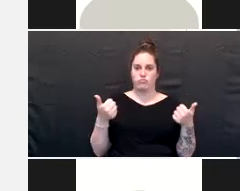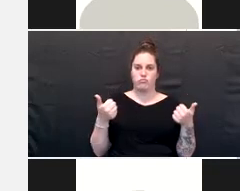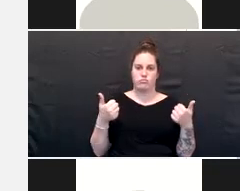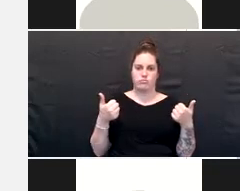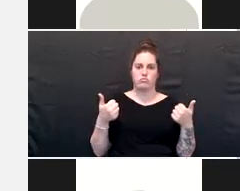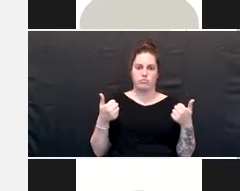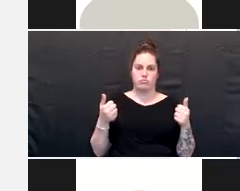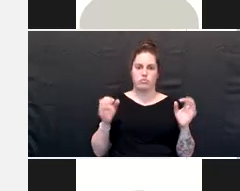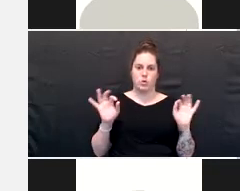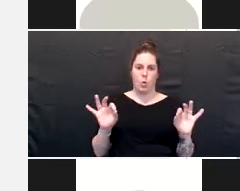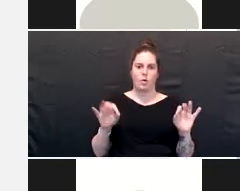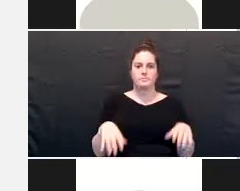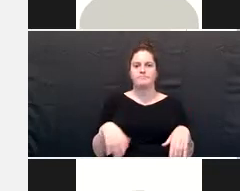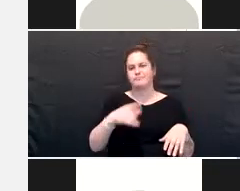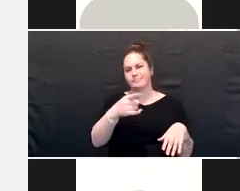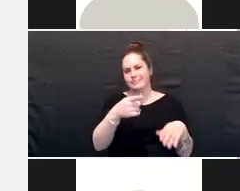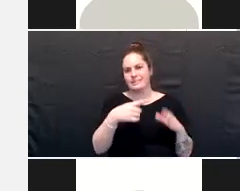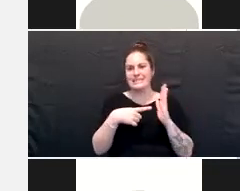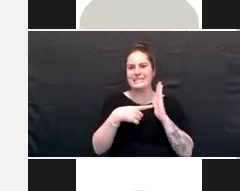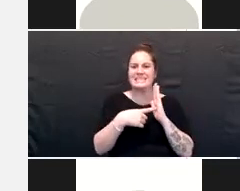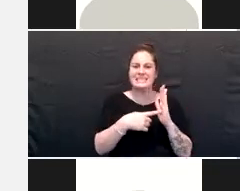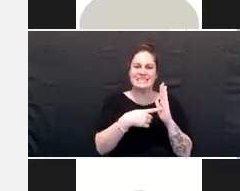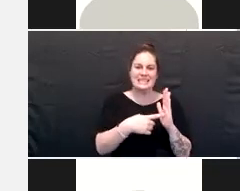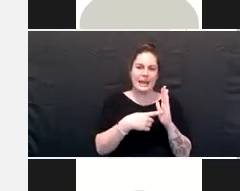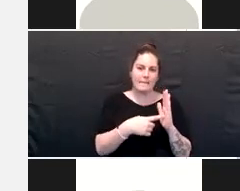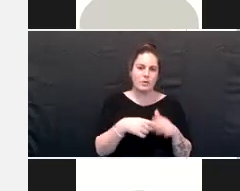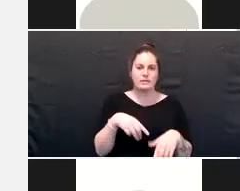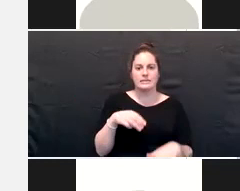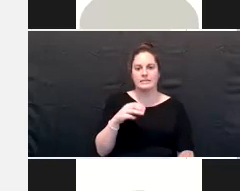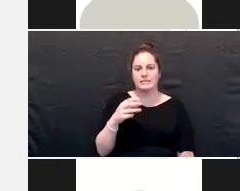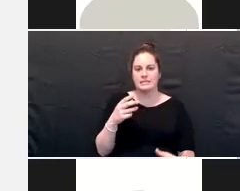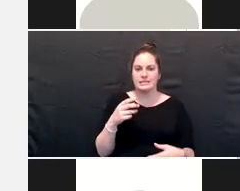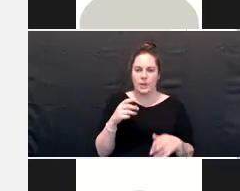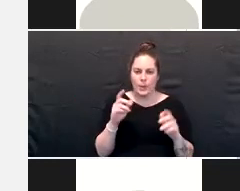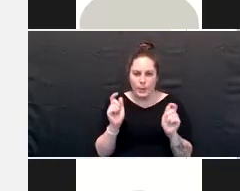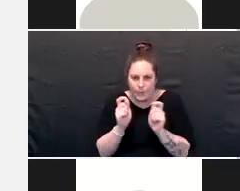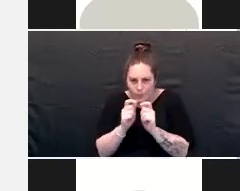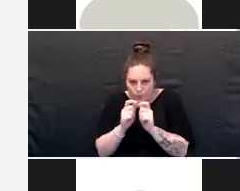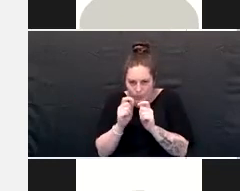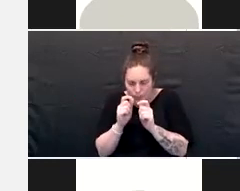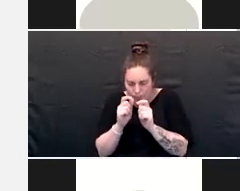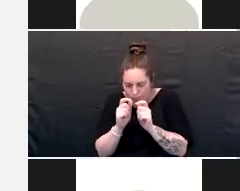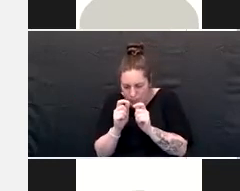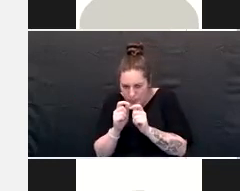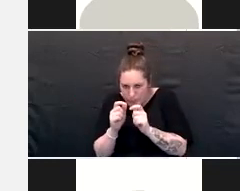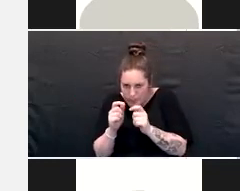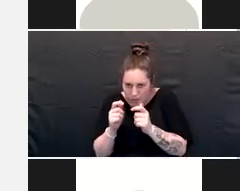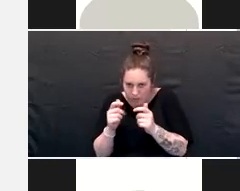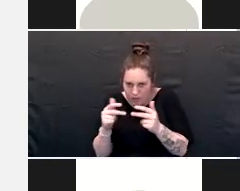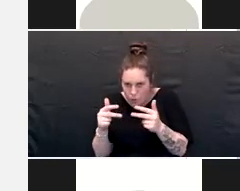So they give the example here of microscopic collisions. And yes, that